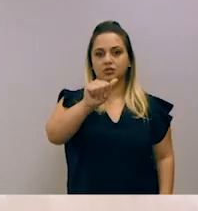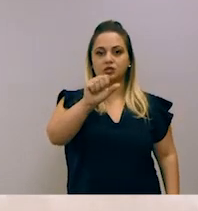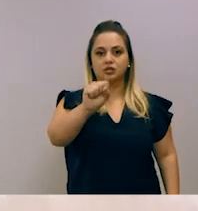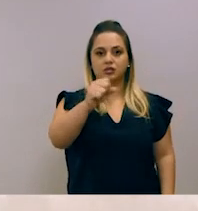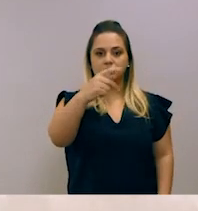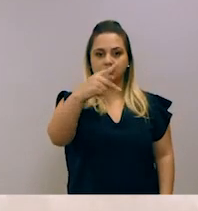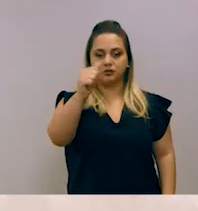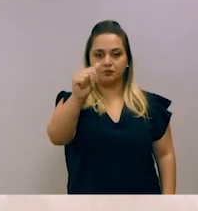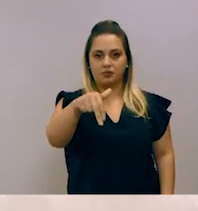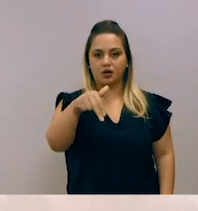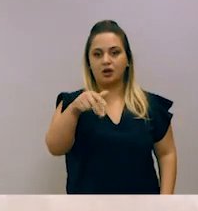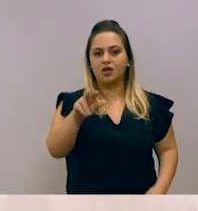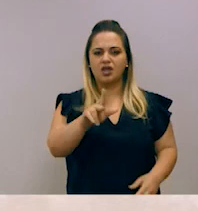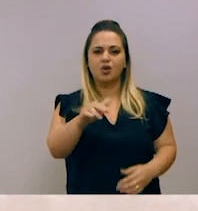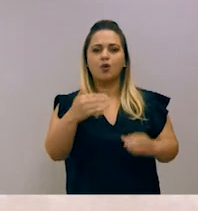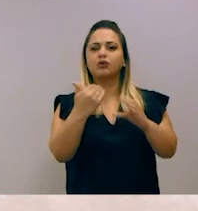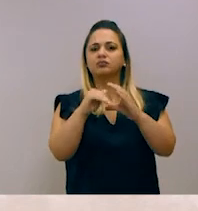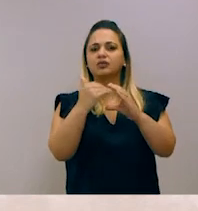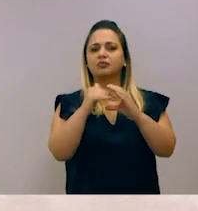anti-spam